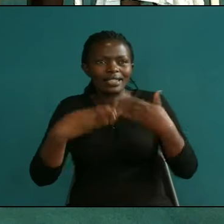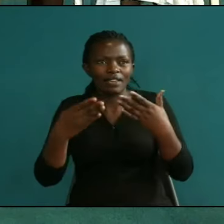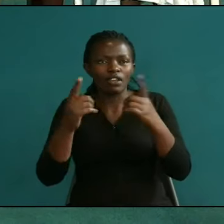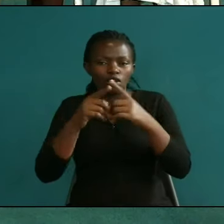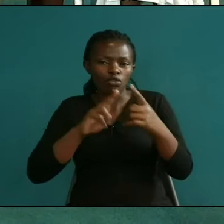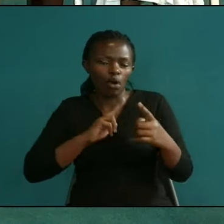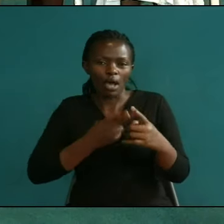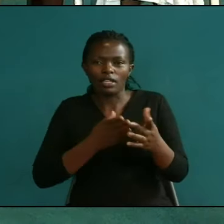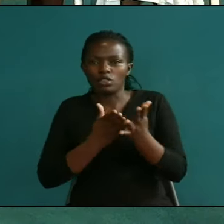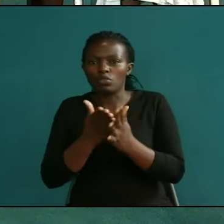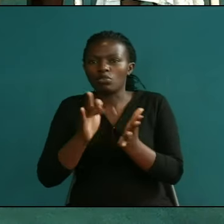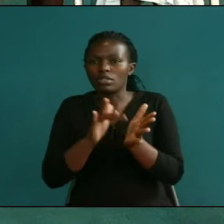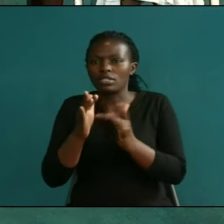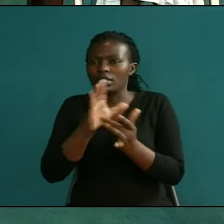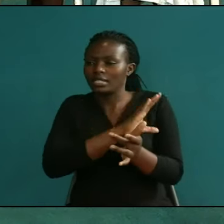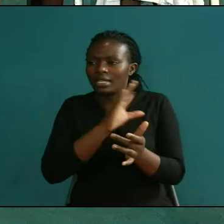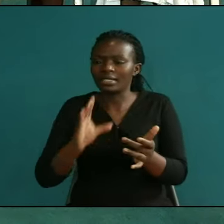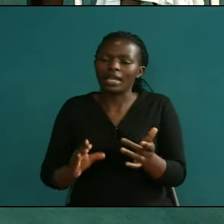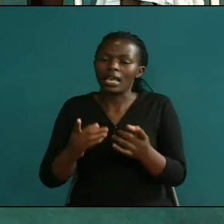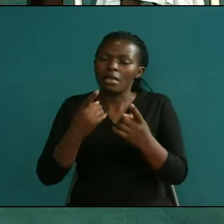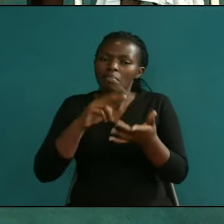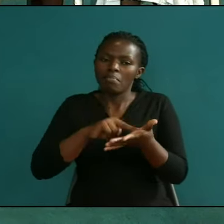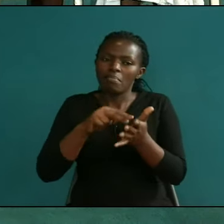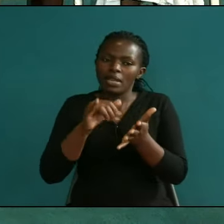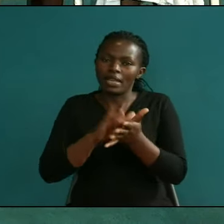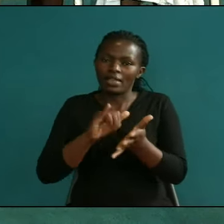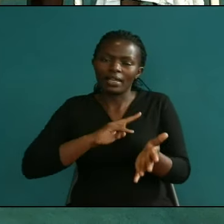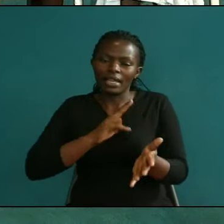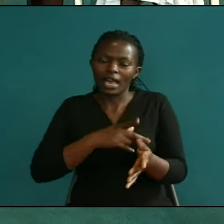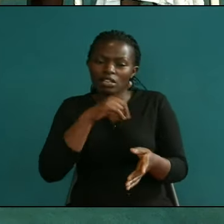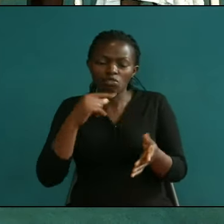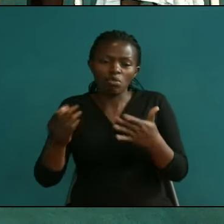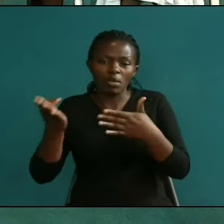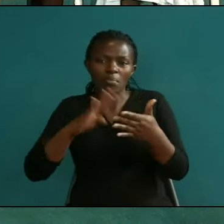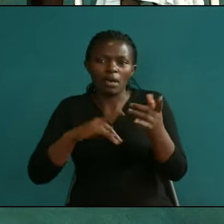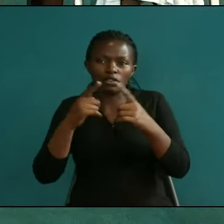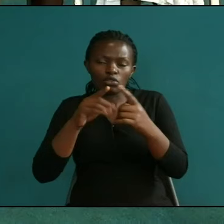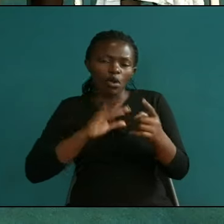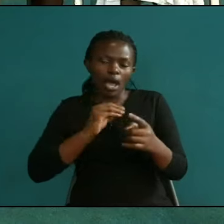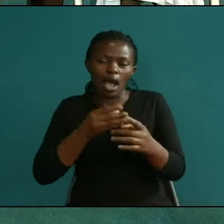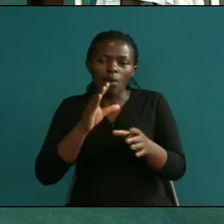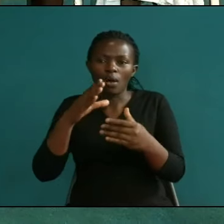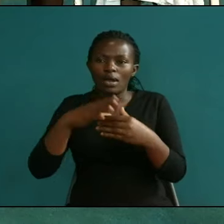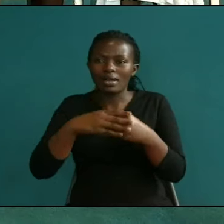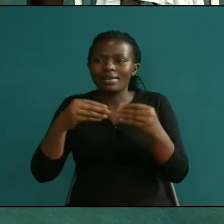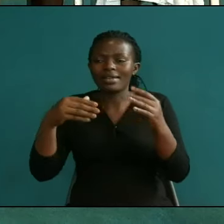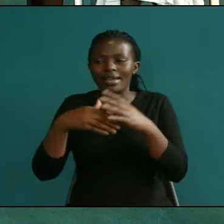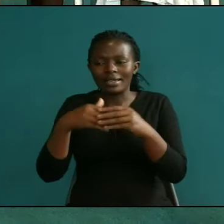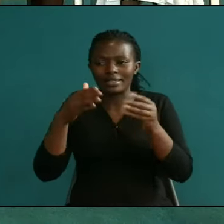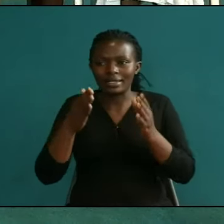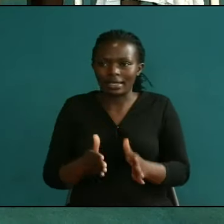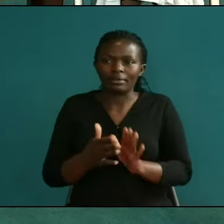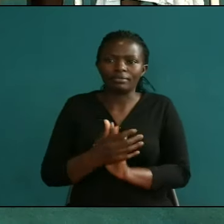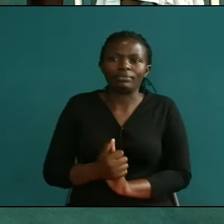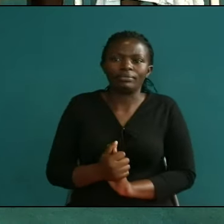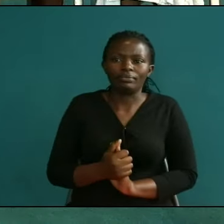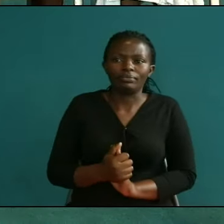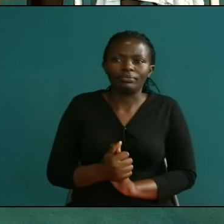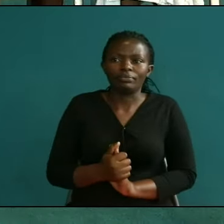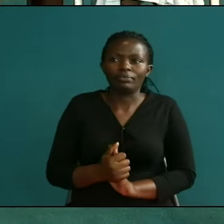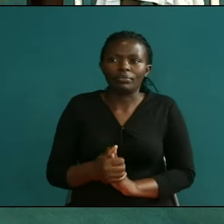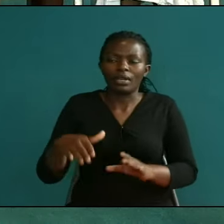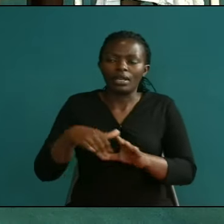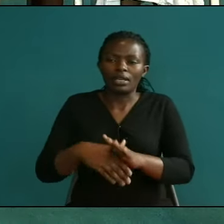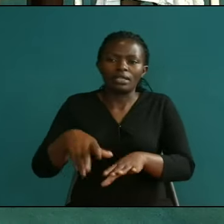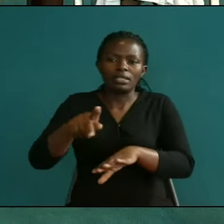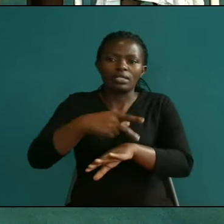So we are going back to our Creator as much as we have been very sinful. Amen, amen. The next verse would be Psalms 32